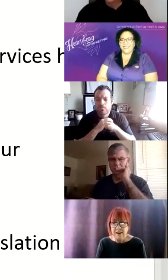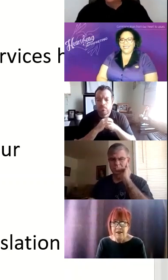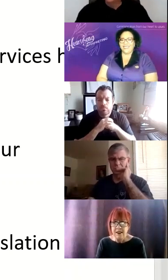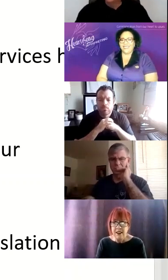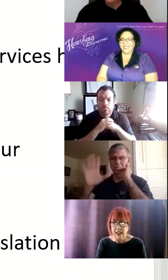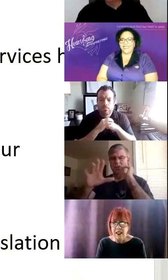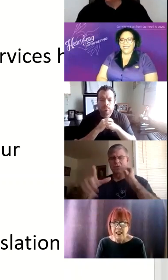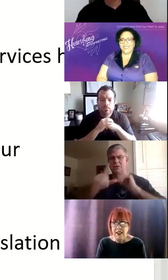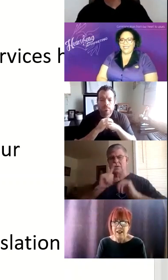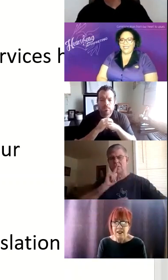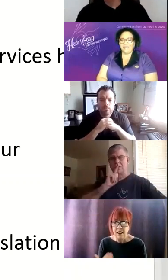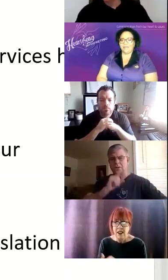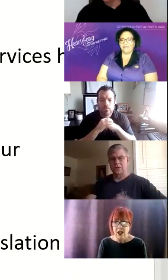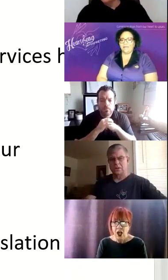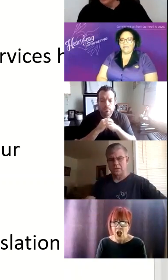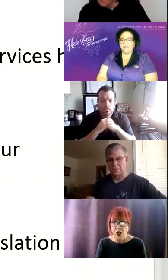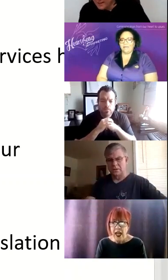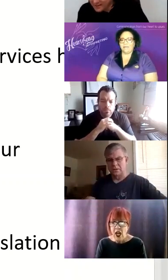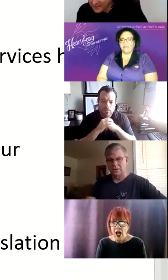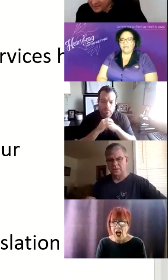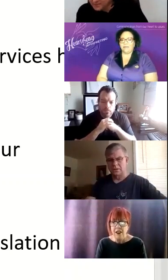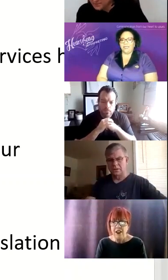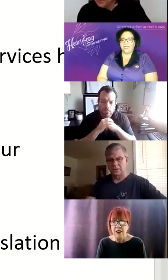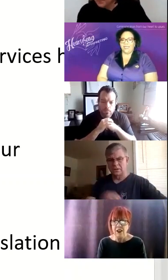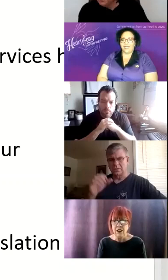Jet? I'm trying to look down to see Jet. Okay.